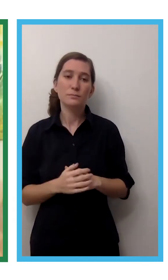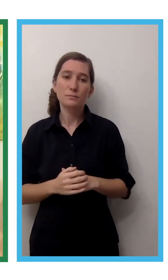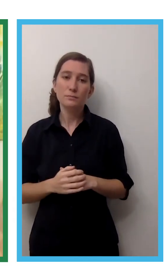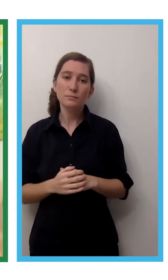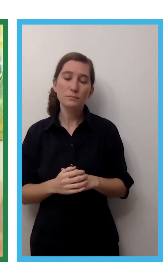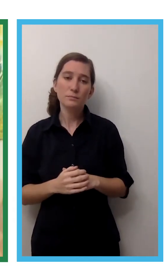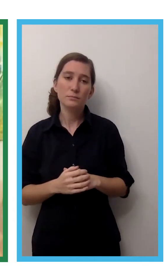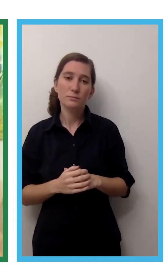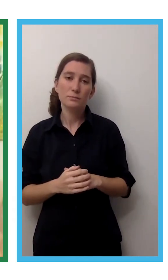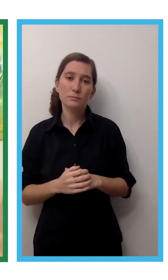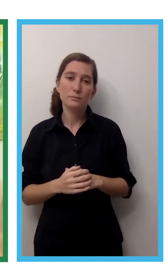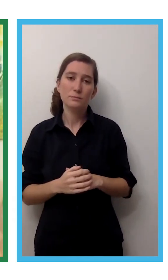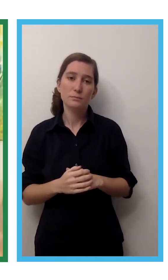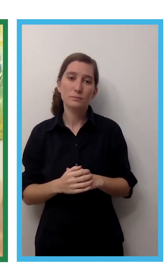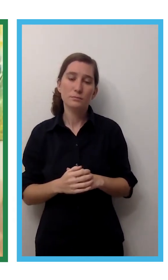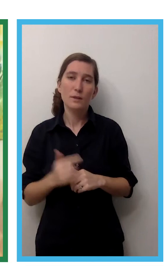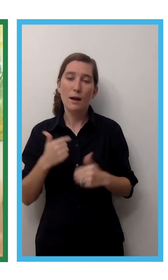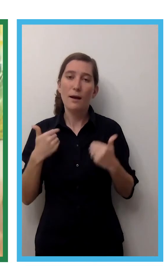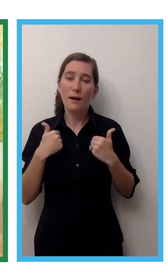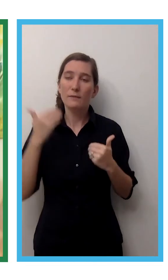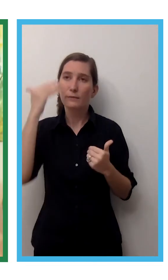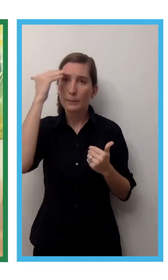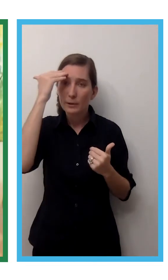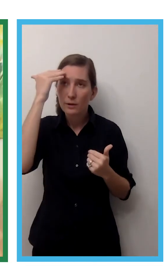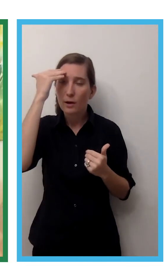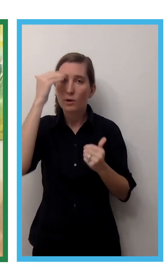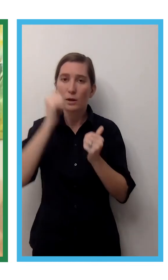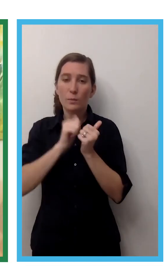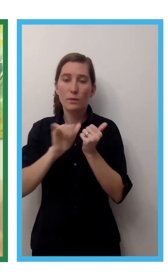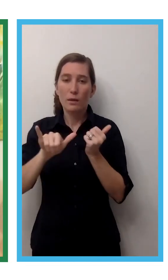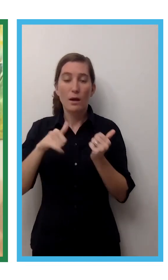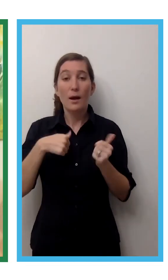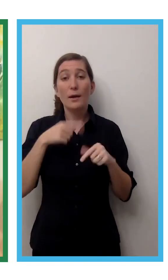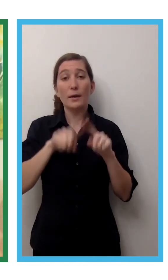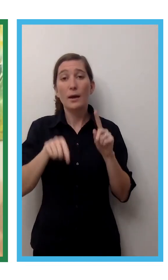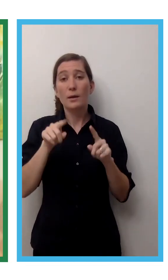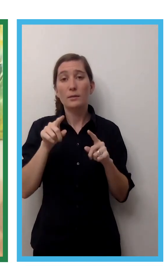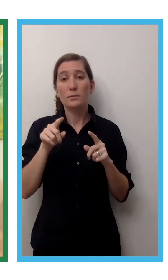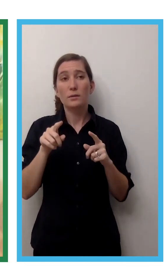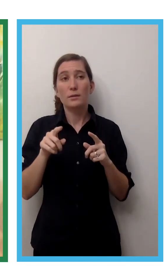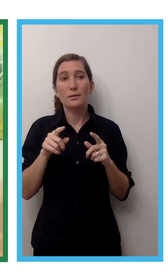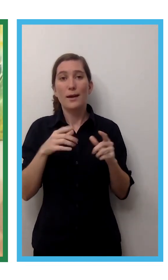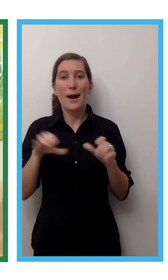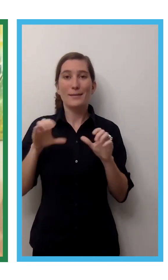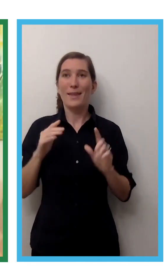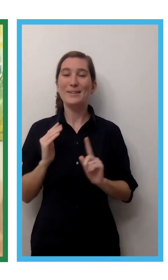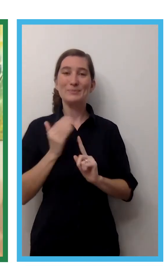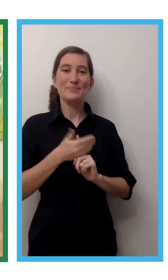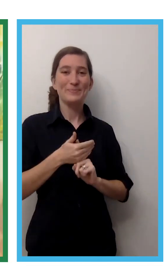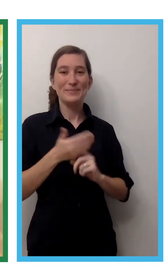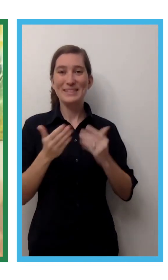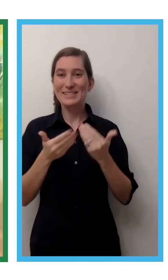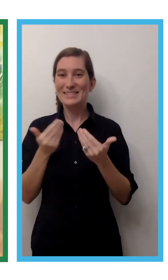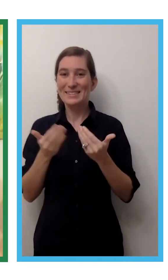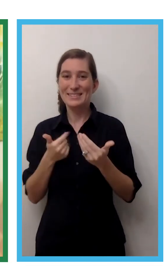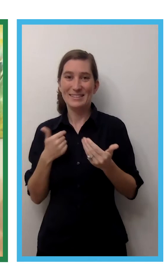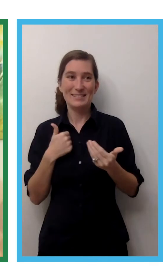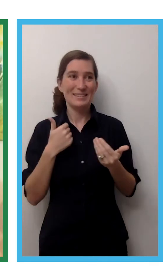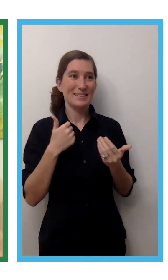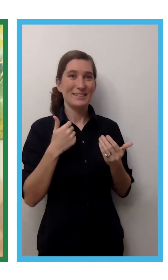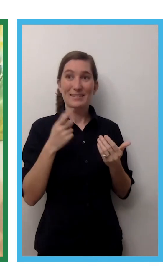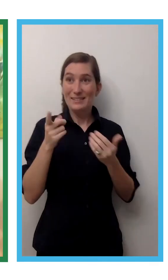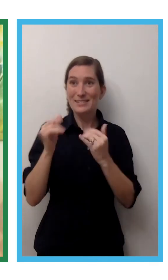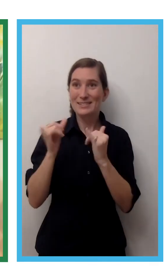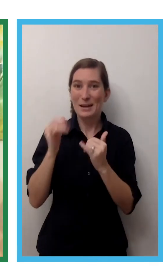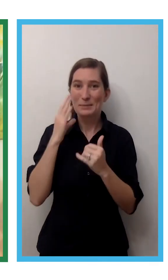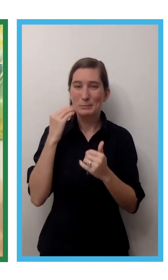shoes. But if I put myself in a position to experience or discuss or learn as